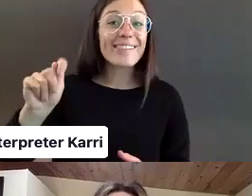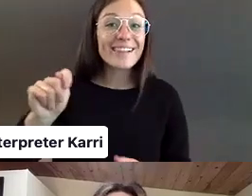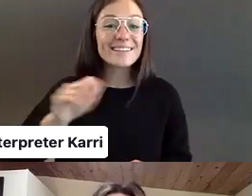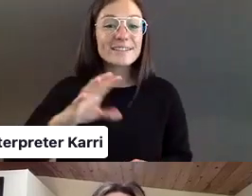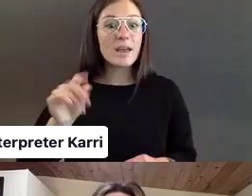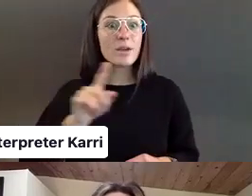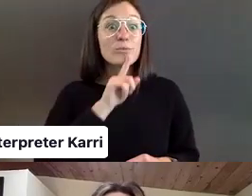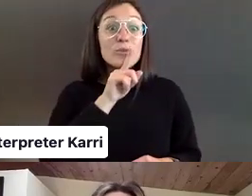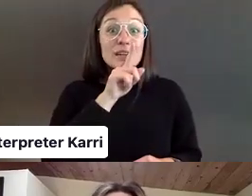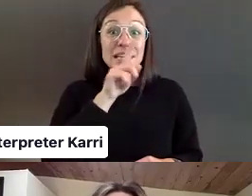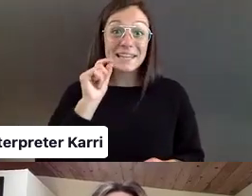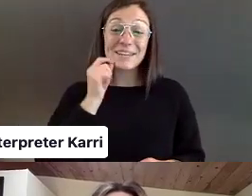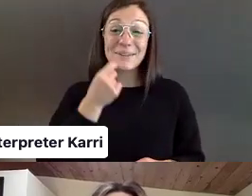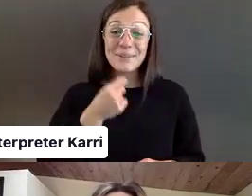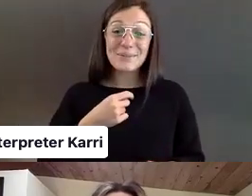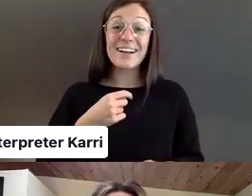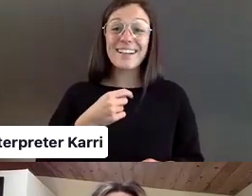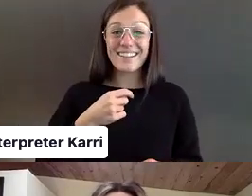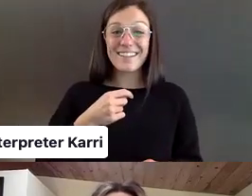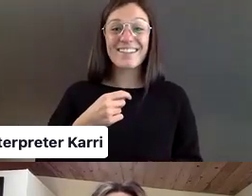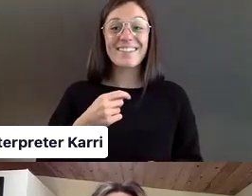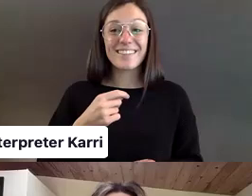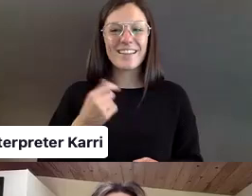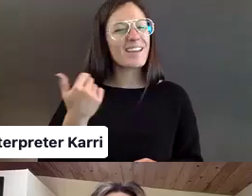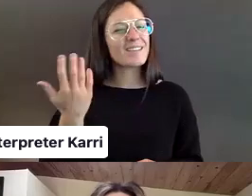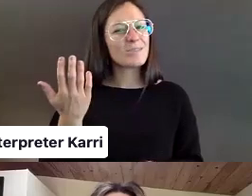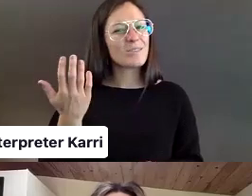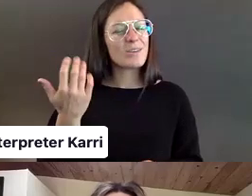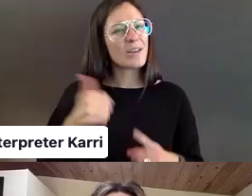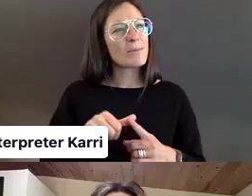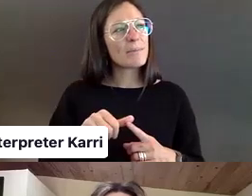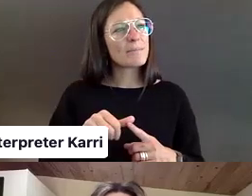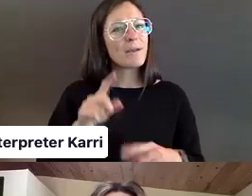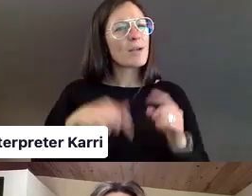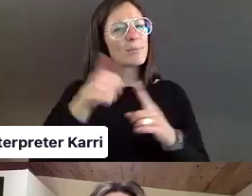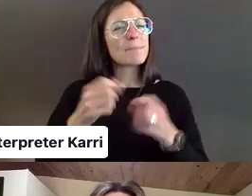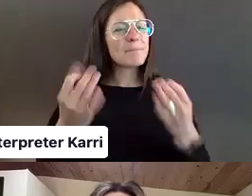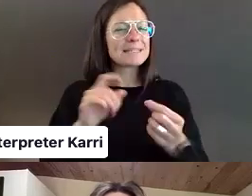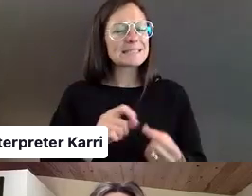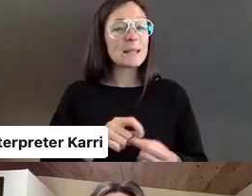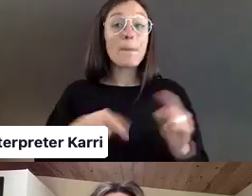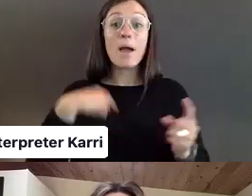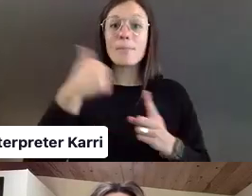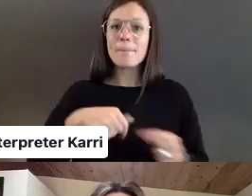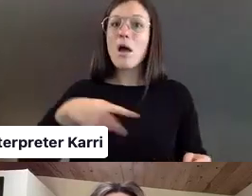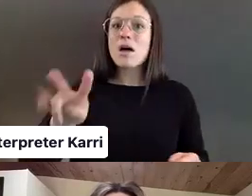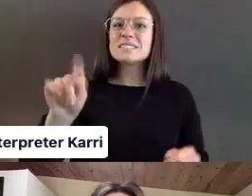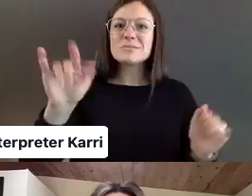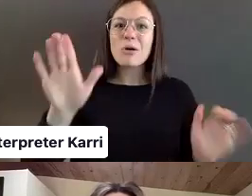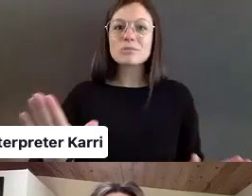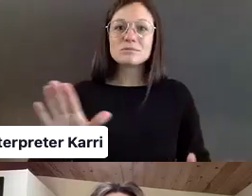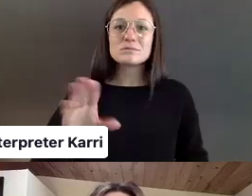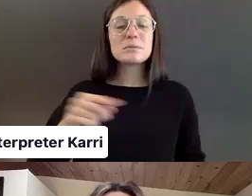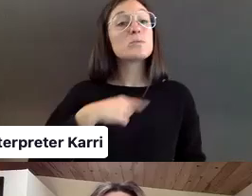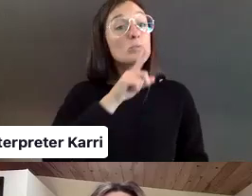really cool. Yeah. I don't remember too many details about that, but I remember it being awesome. And a really